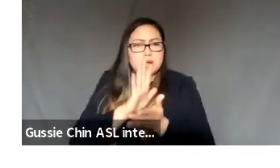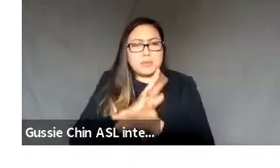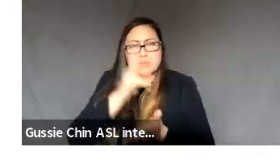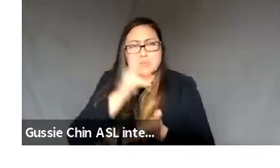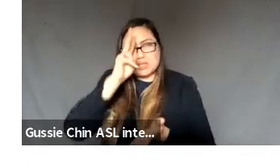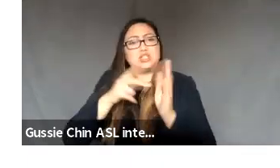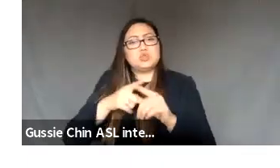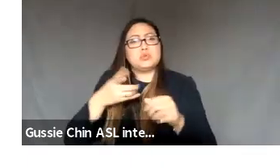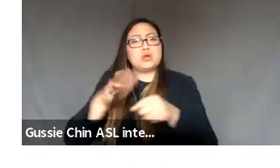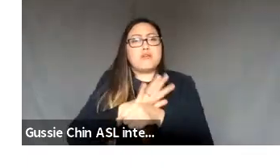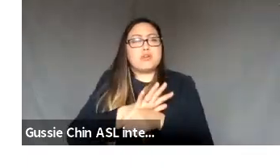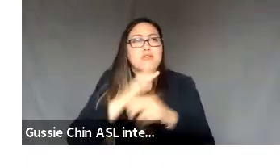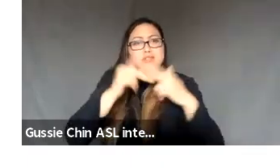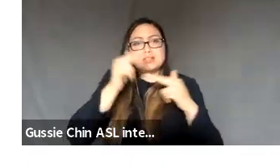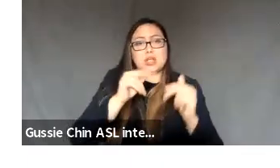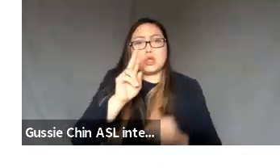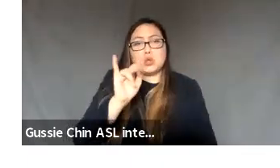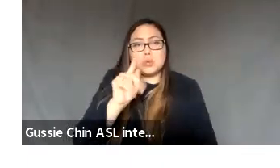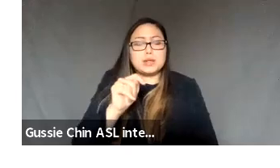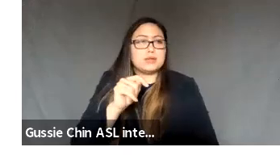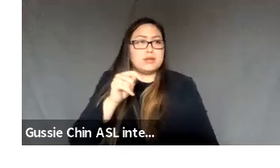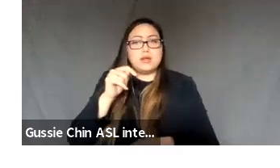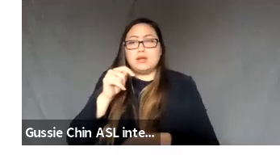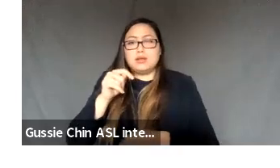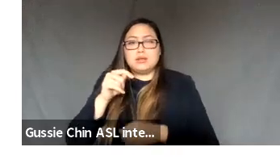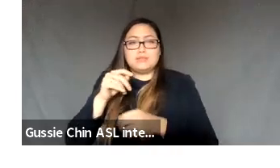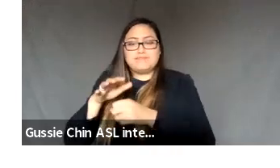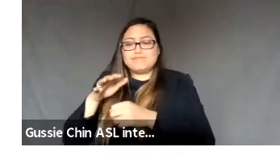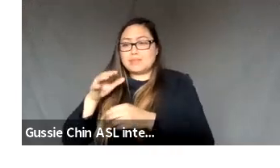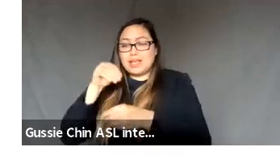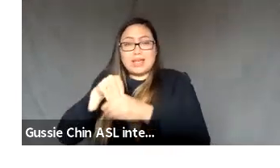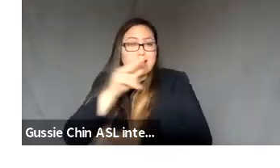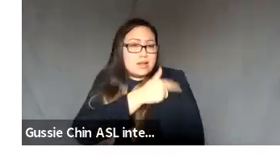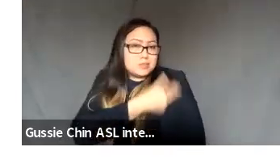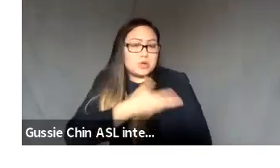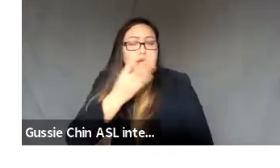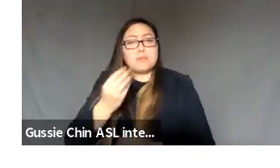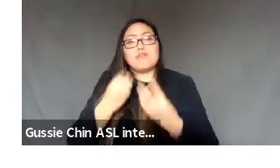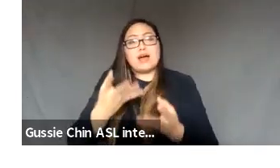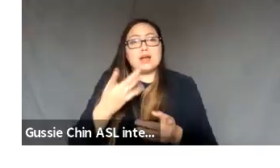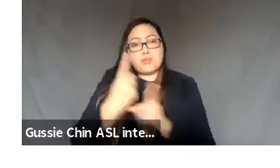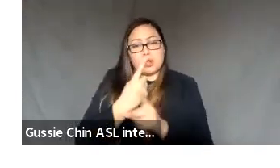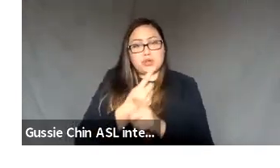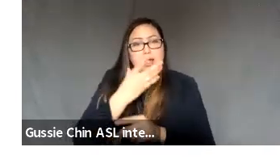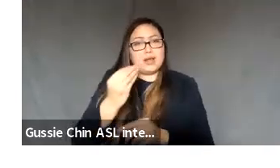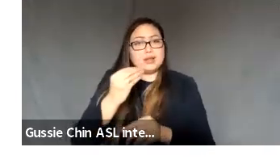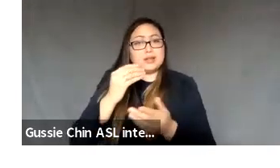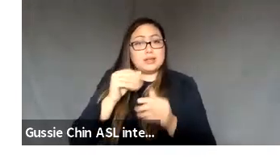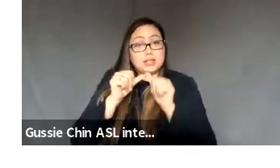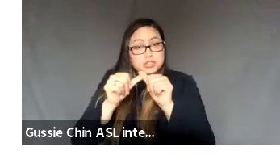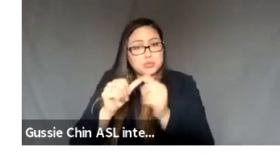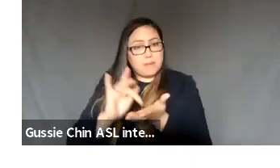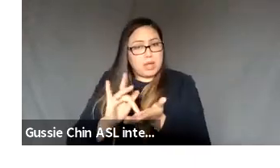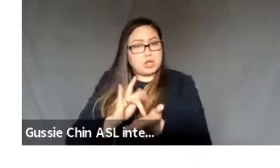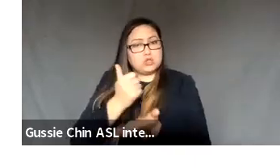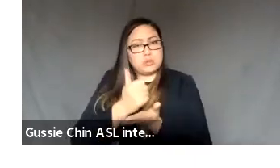facilities or units that are located in hospitals that provide regular and continuing medical treatment without